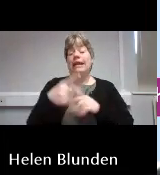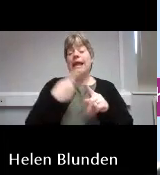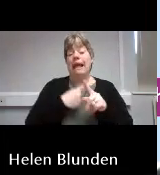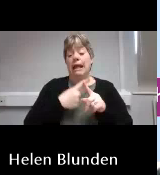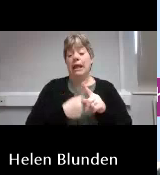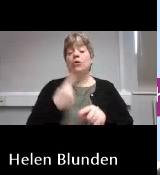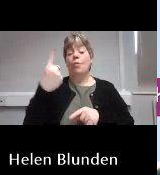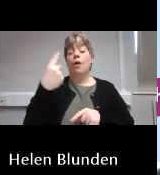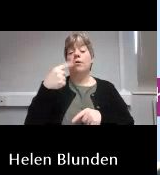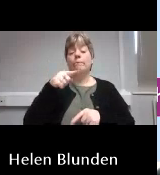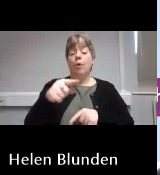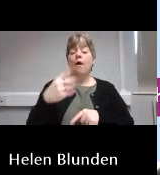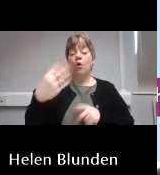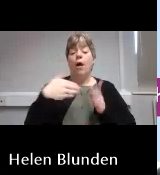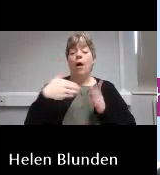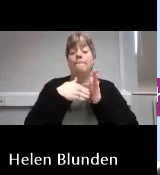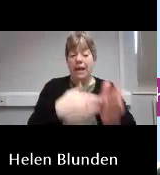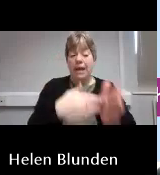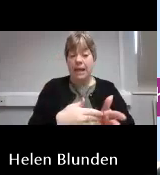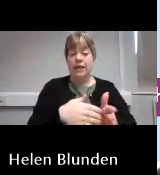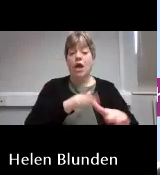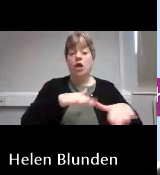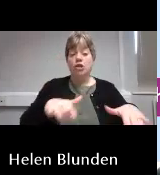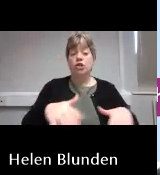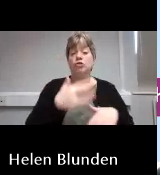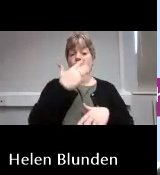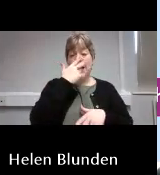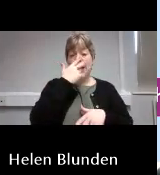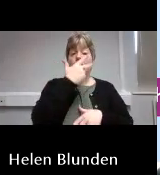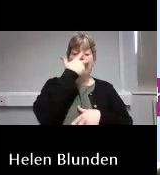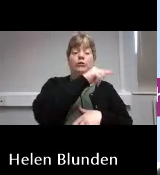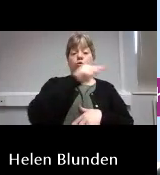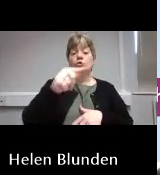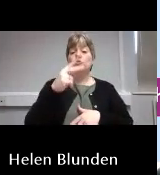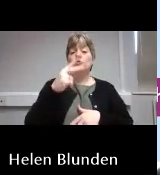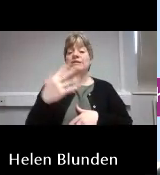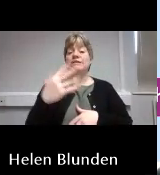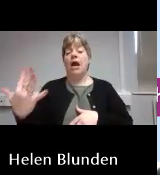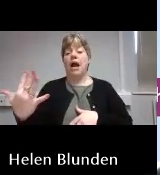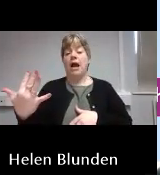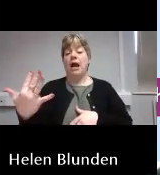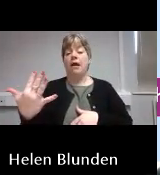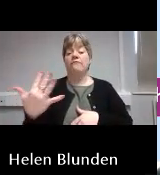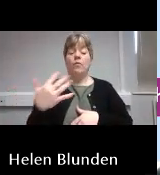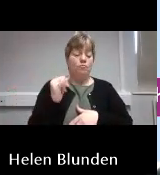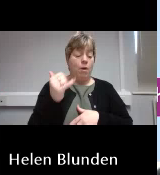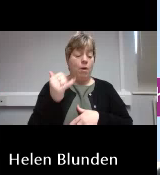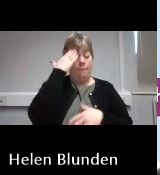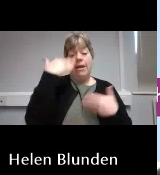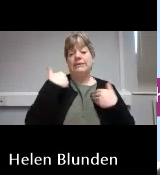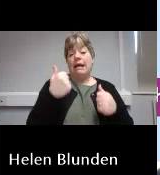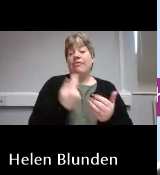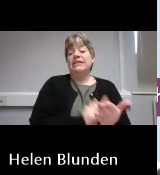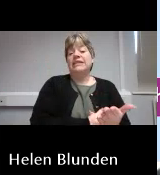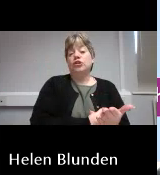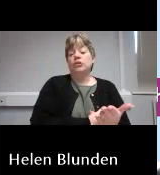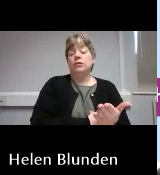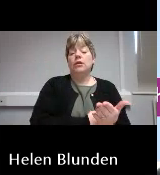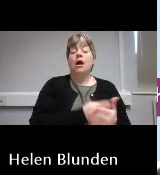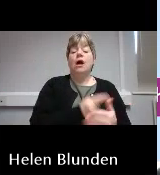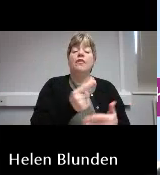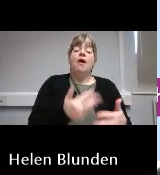1.4 million children and young people aged 28 to 25 with a probable mental health condition. These figures